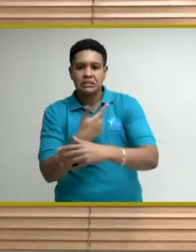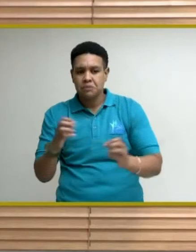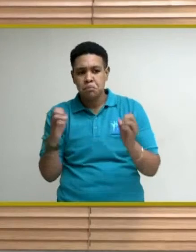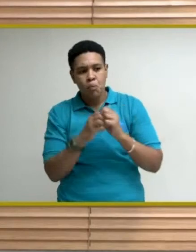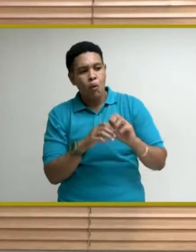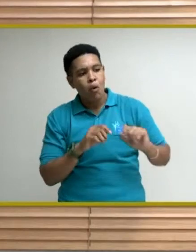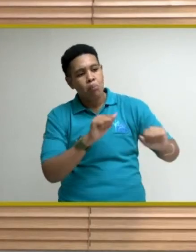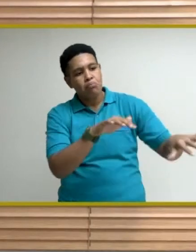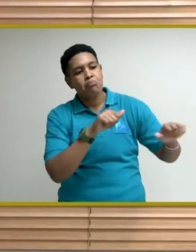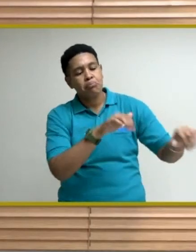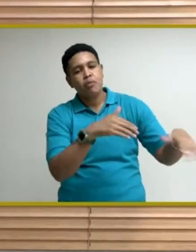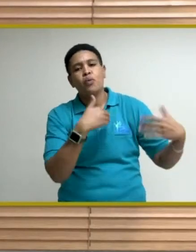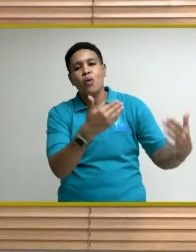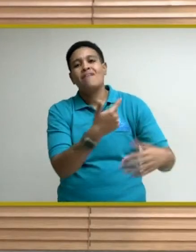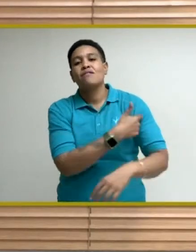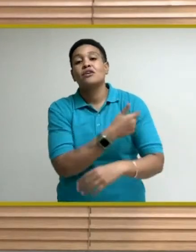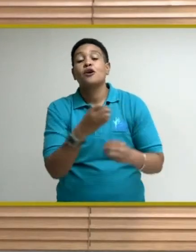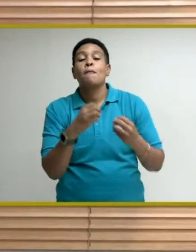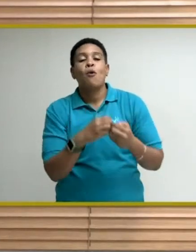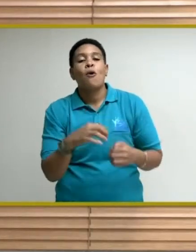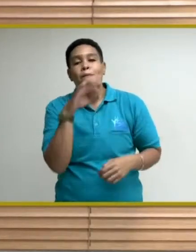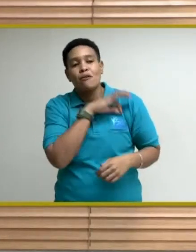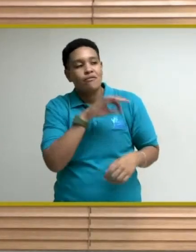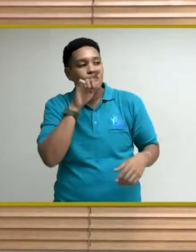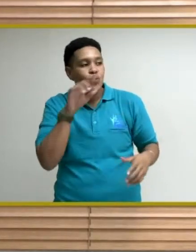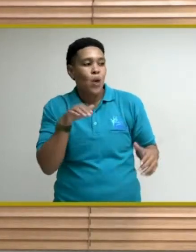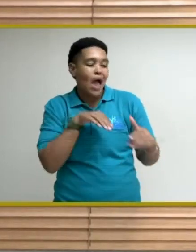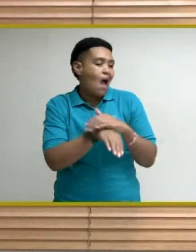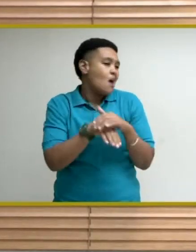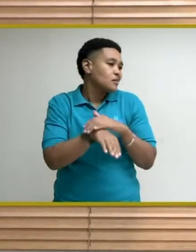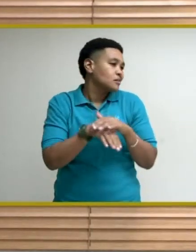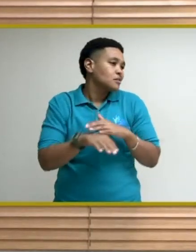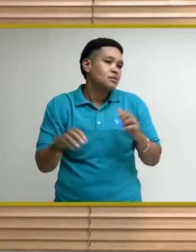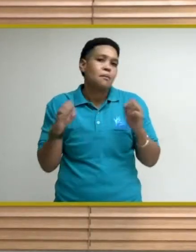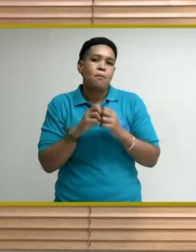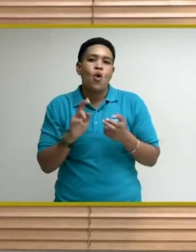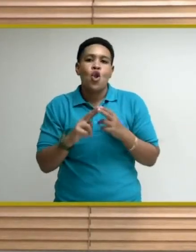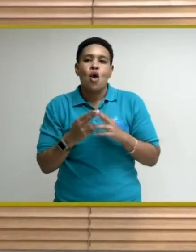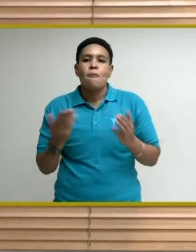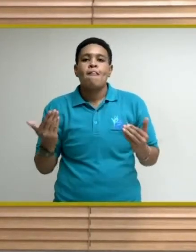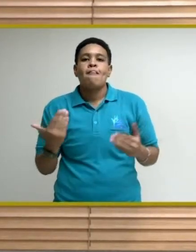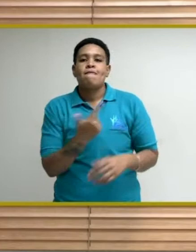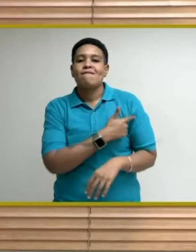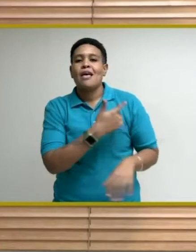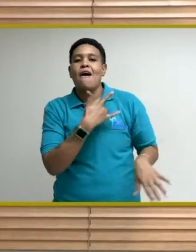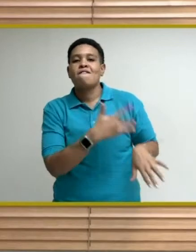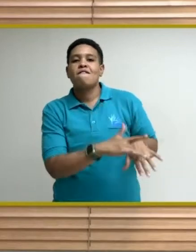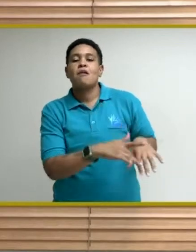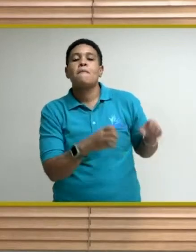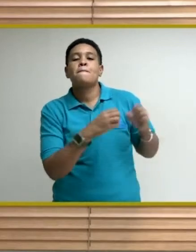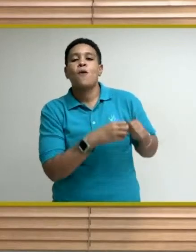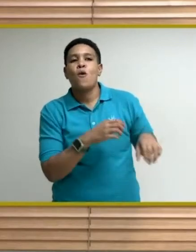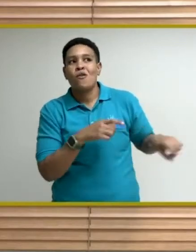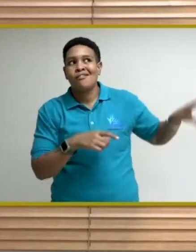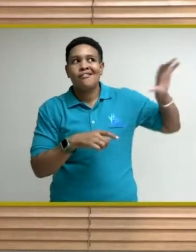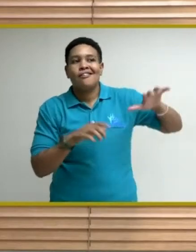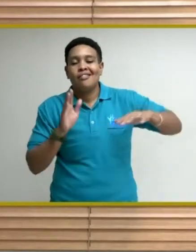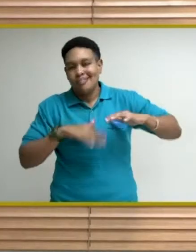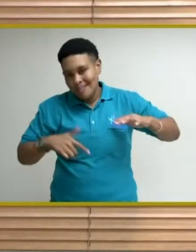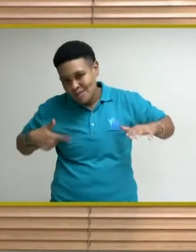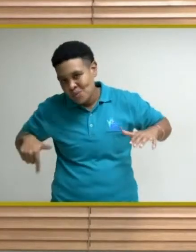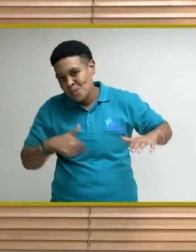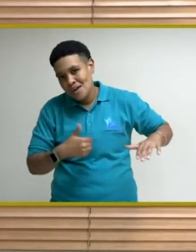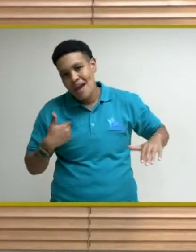more privileged, if you will, to access greater numbers. And so to the extent that the